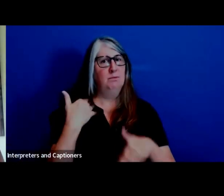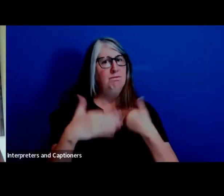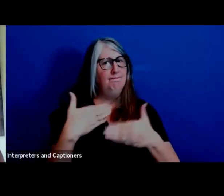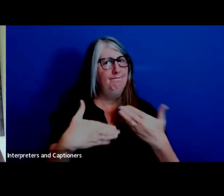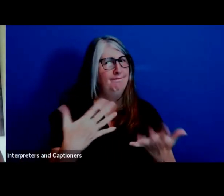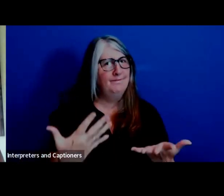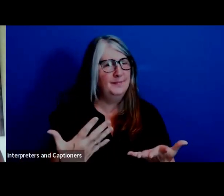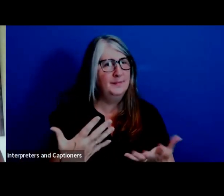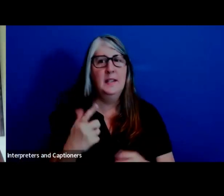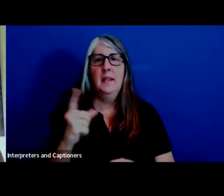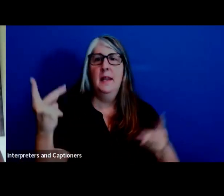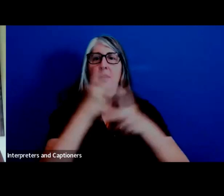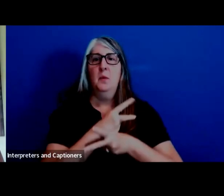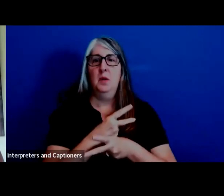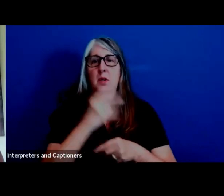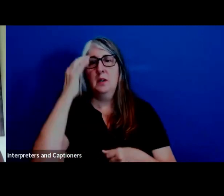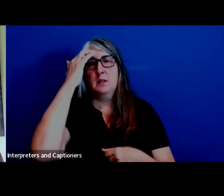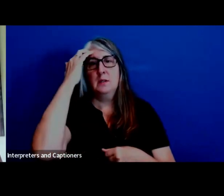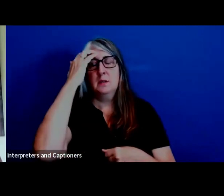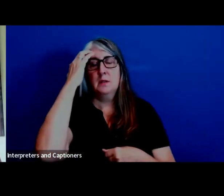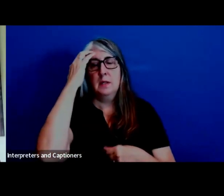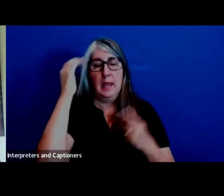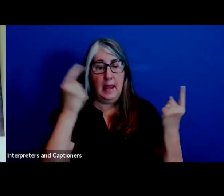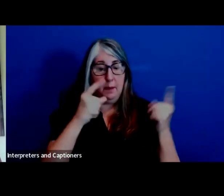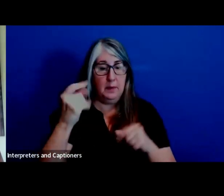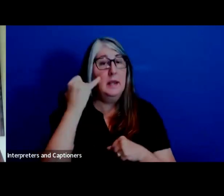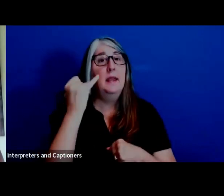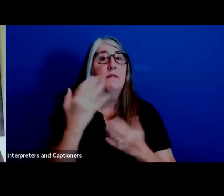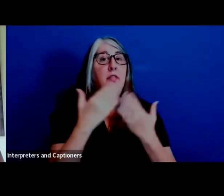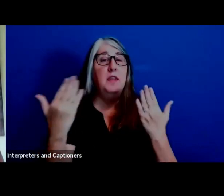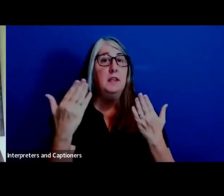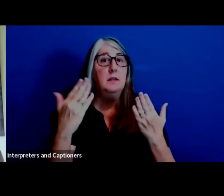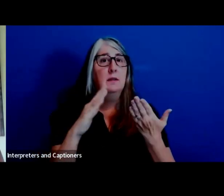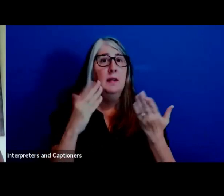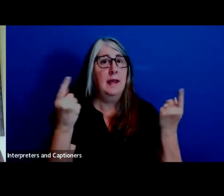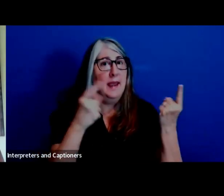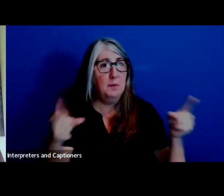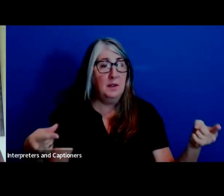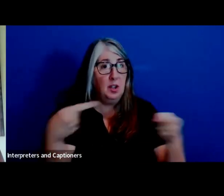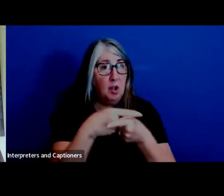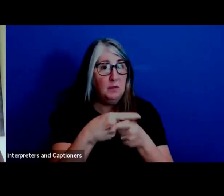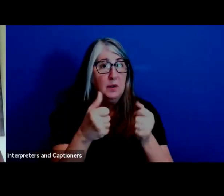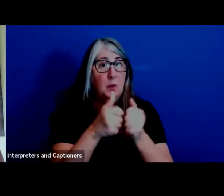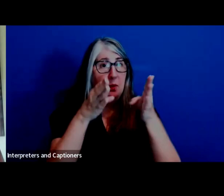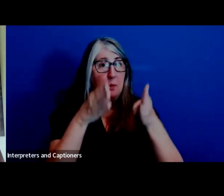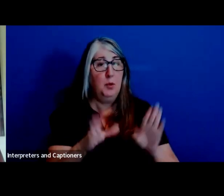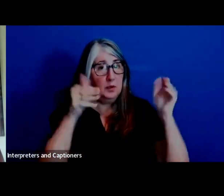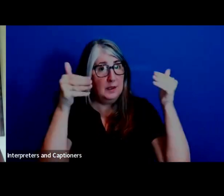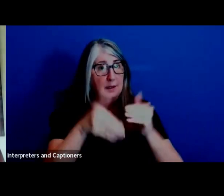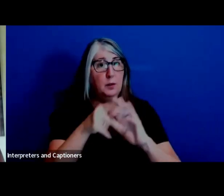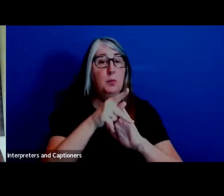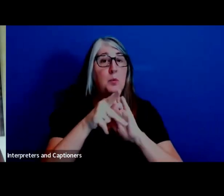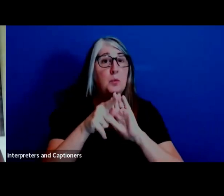the worst, sometimes when things came into conflict with person-centered